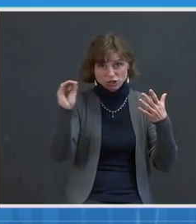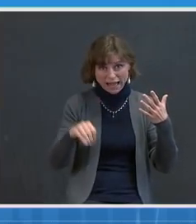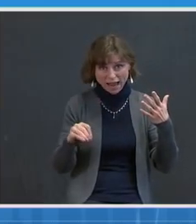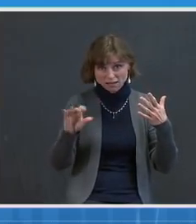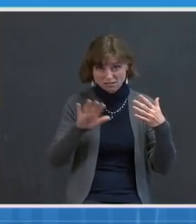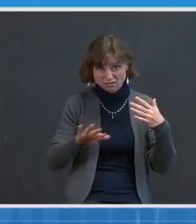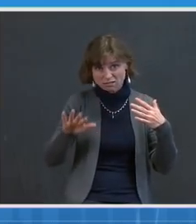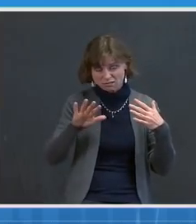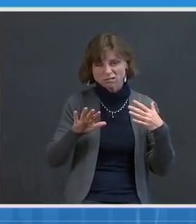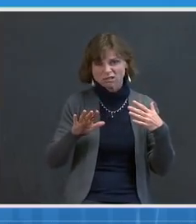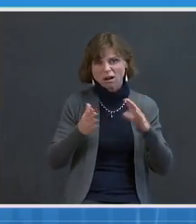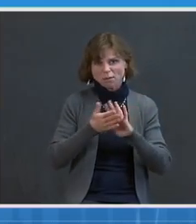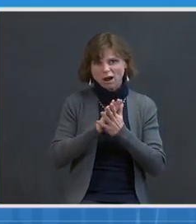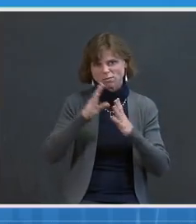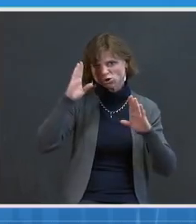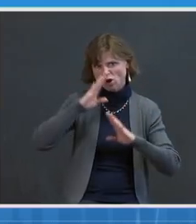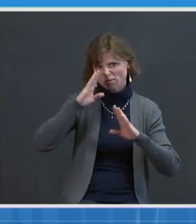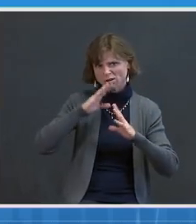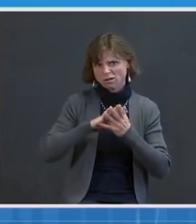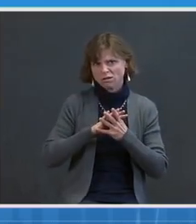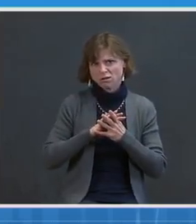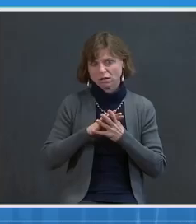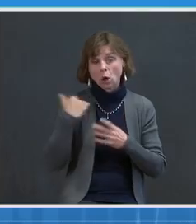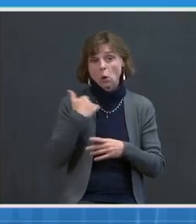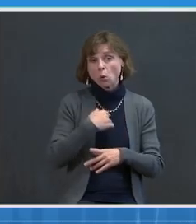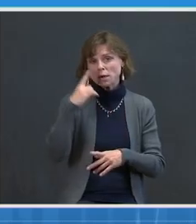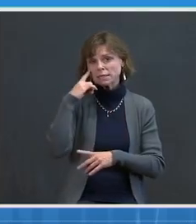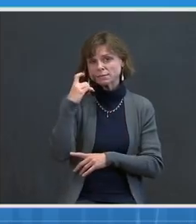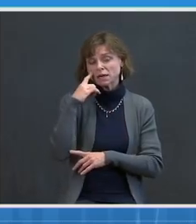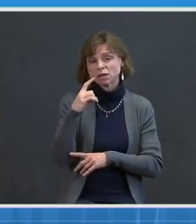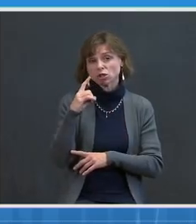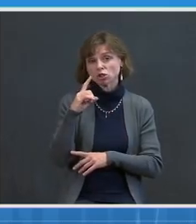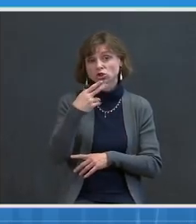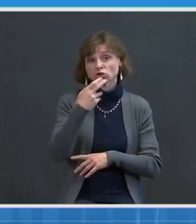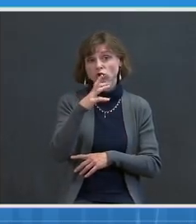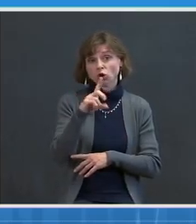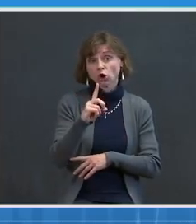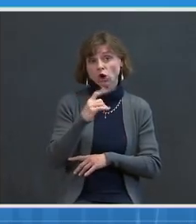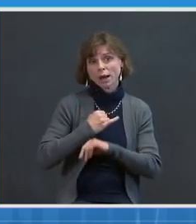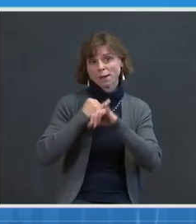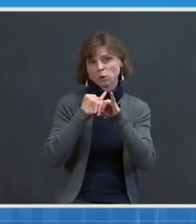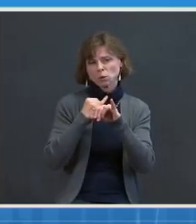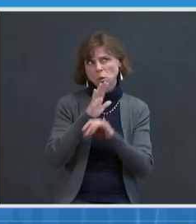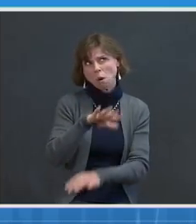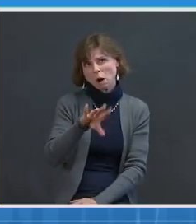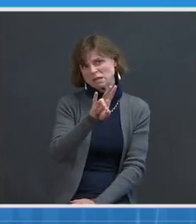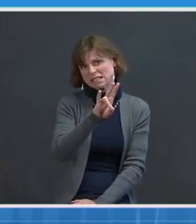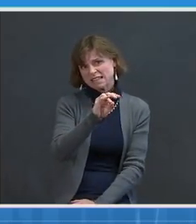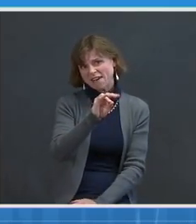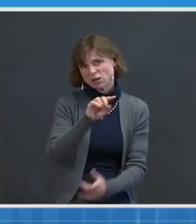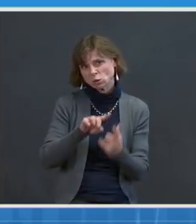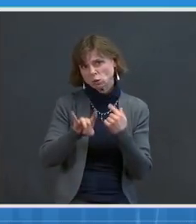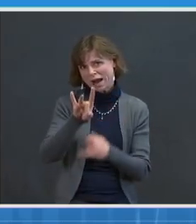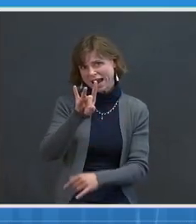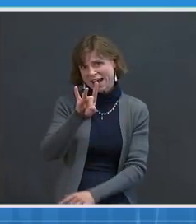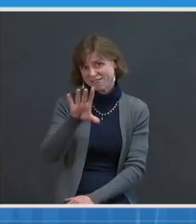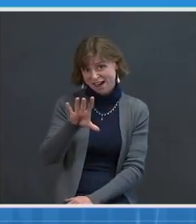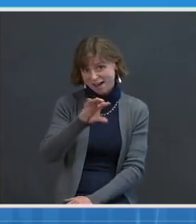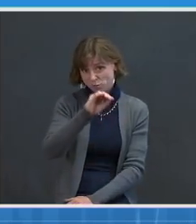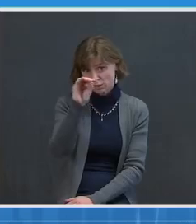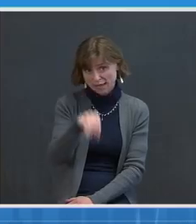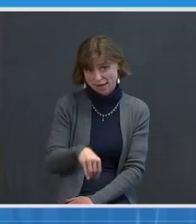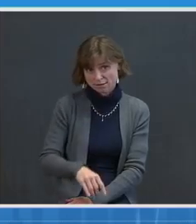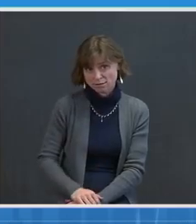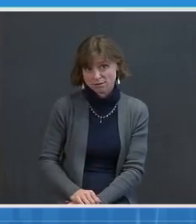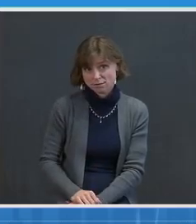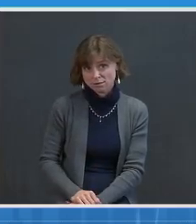it's purely a speculation, that the herd immunity level will be about 70 to 85%. And that's the